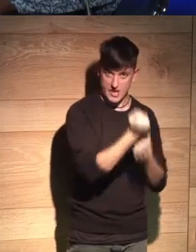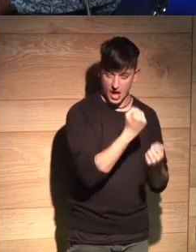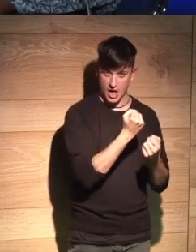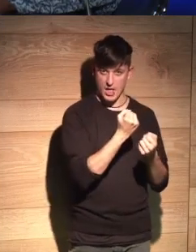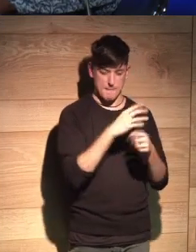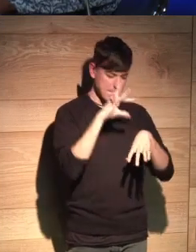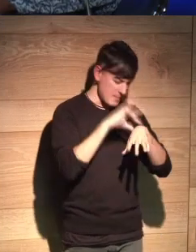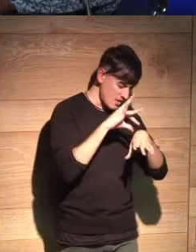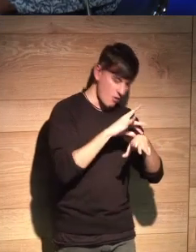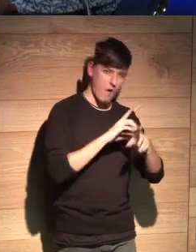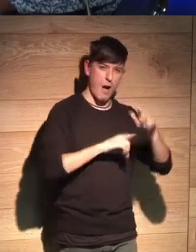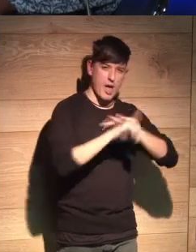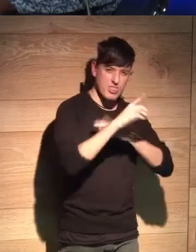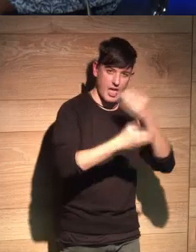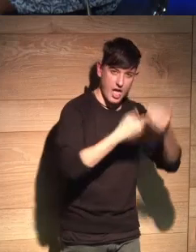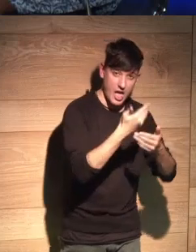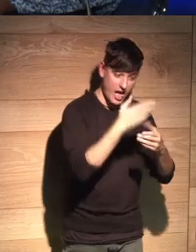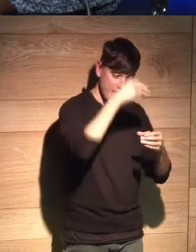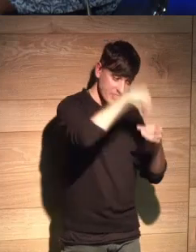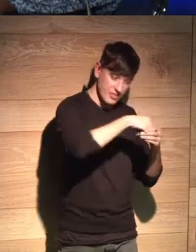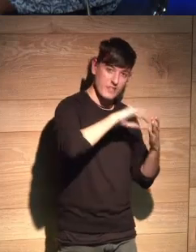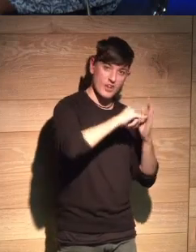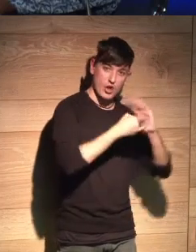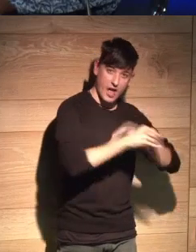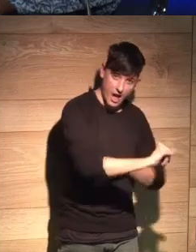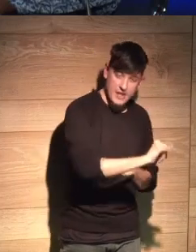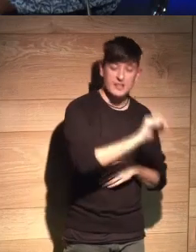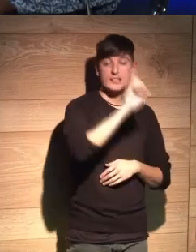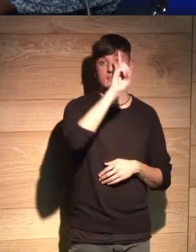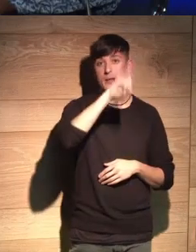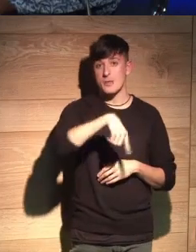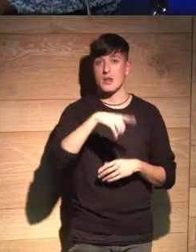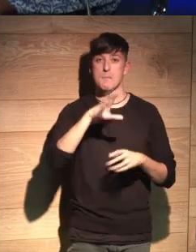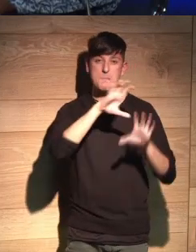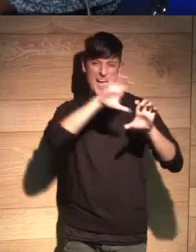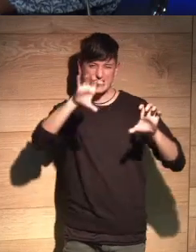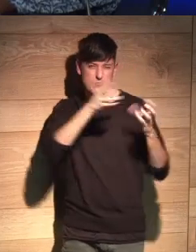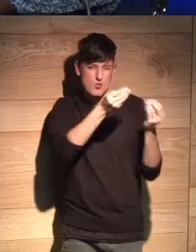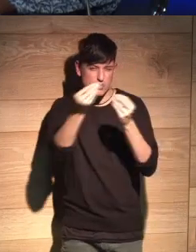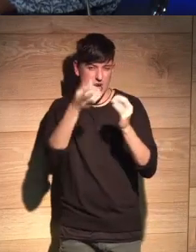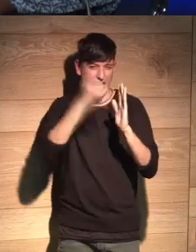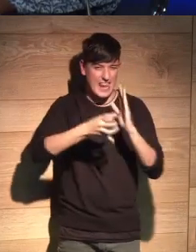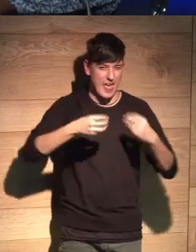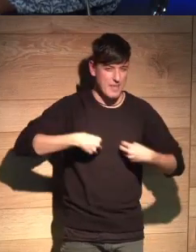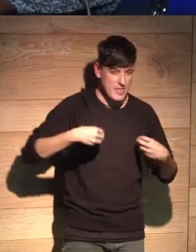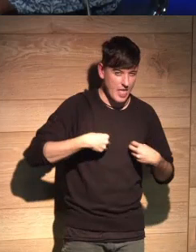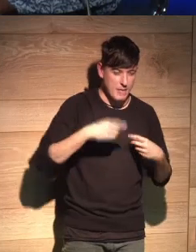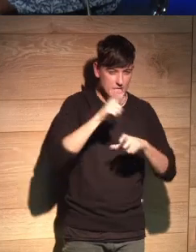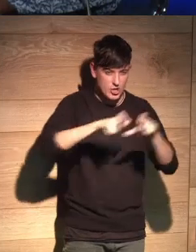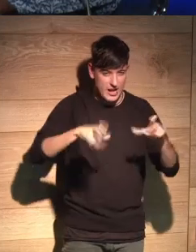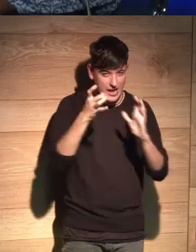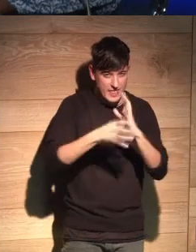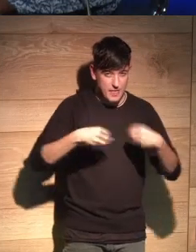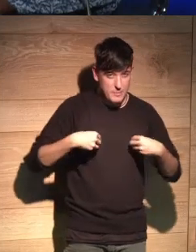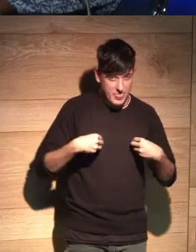And you can see that medical breakthroughs need technology, and it's a